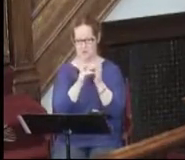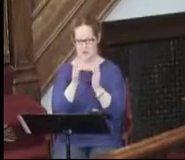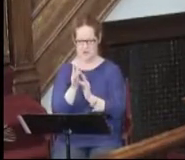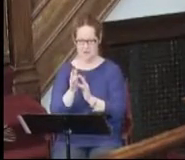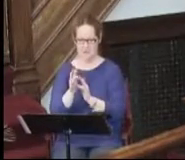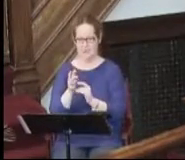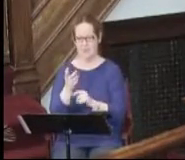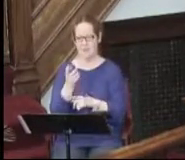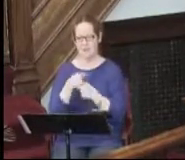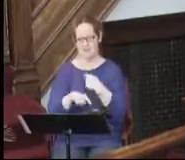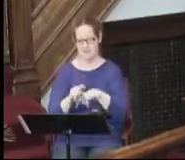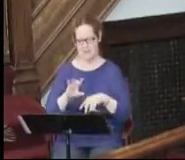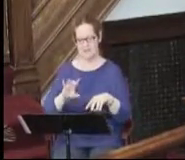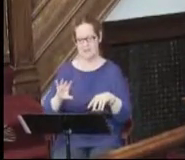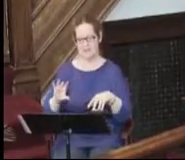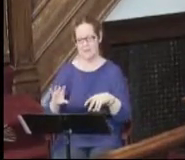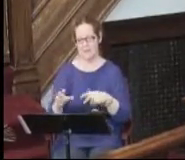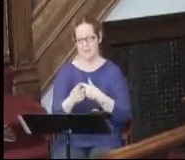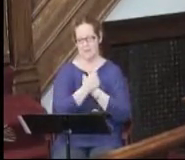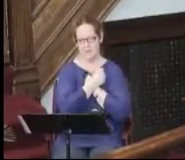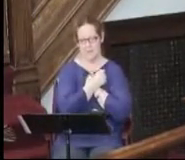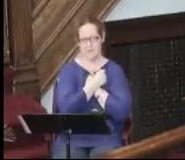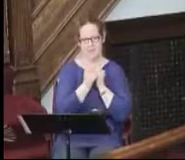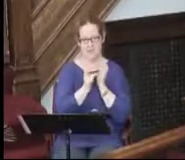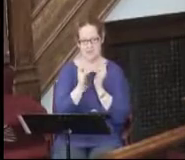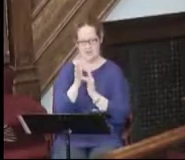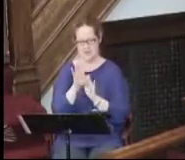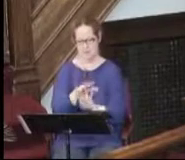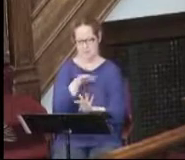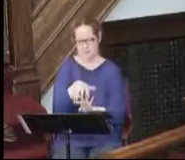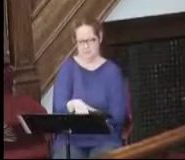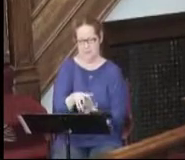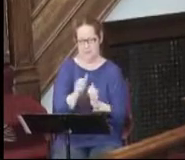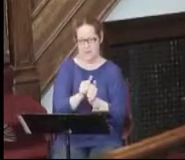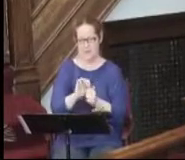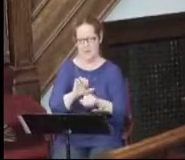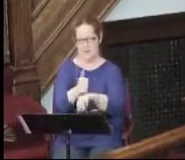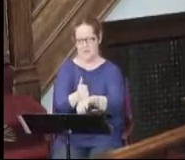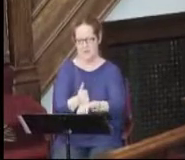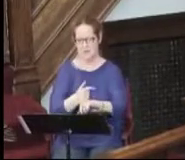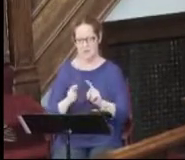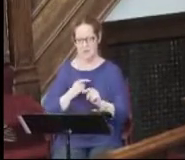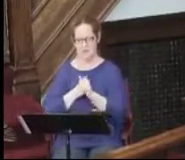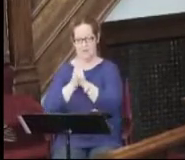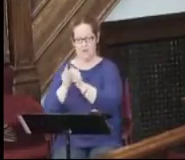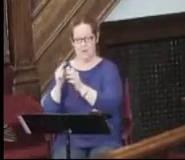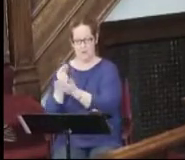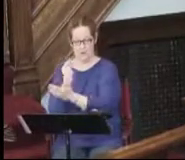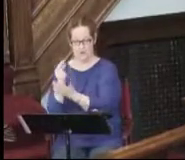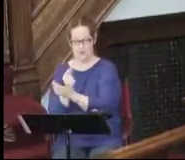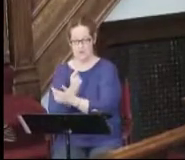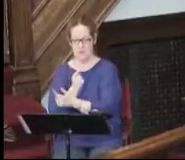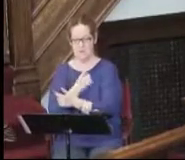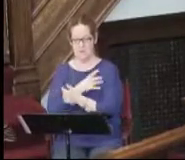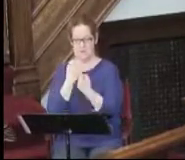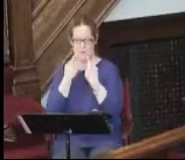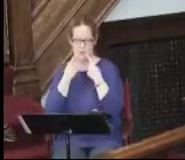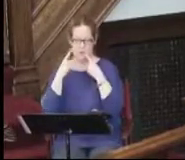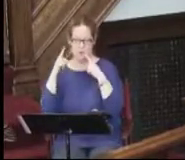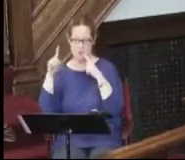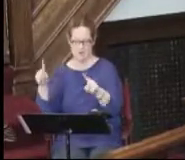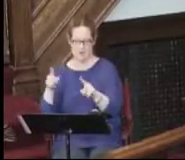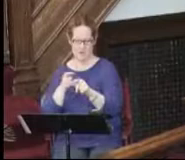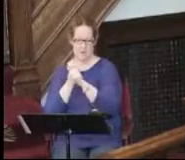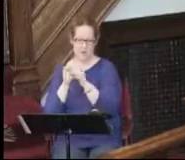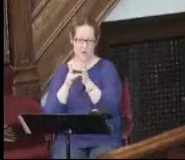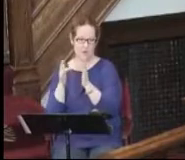Rather than embracing an establishment Jesus, we who are faithful to the gospel must also follow